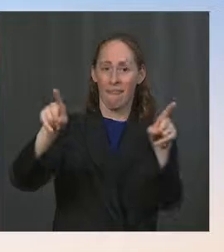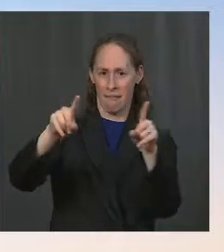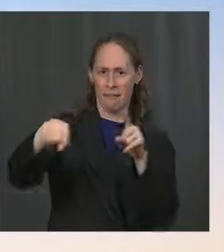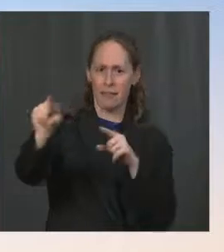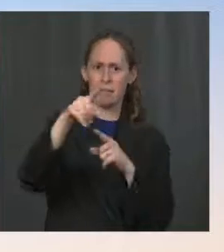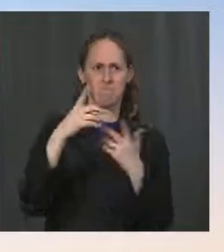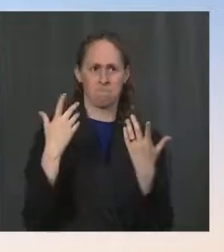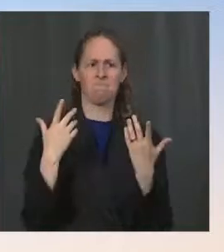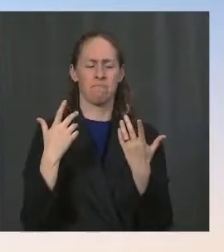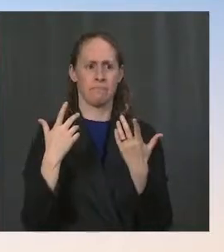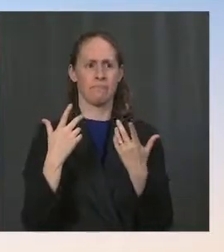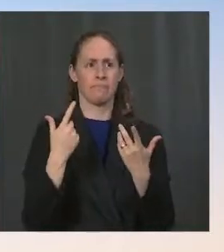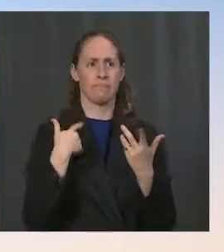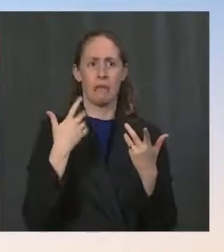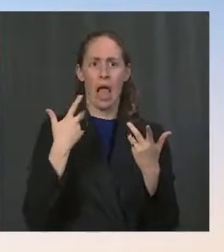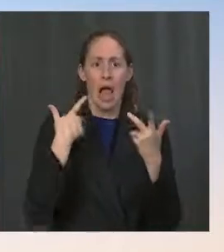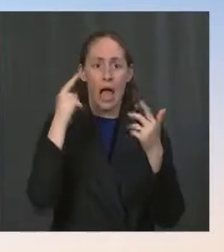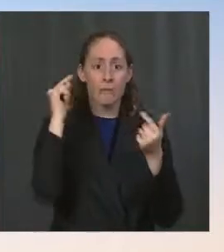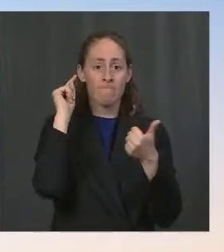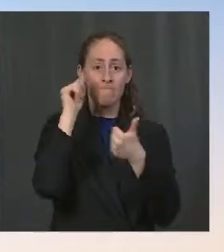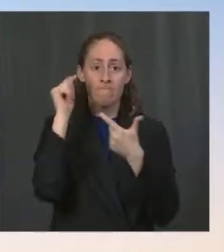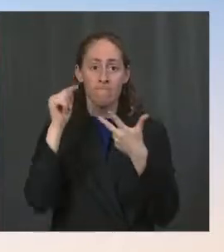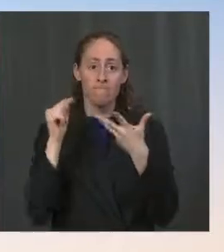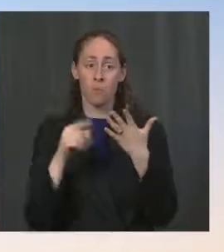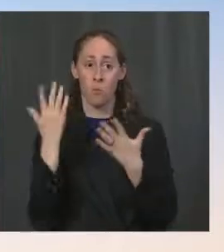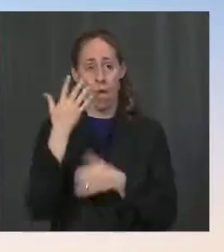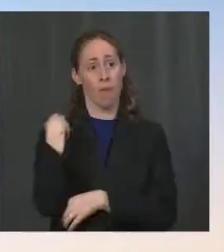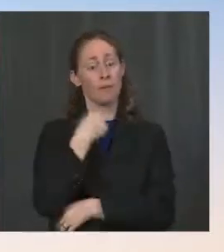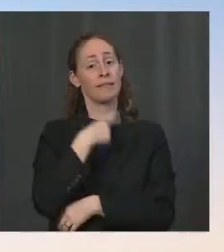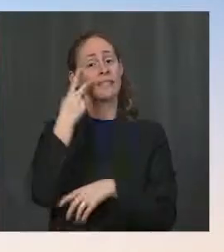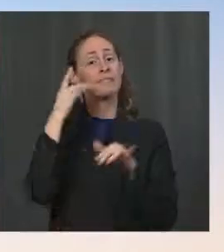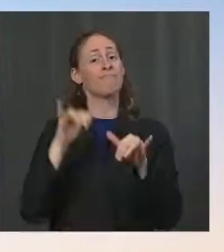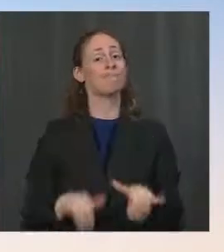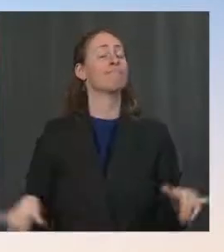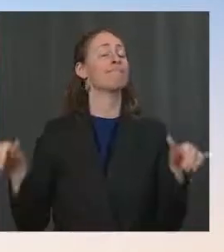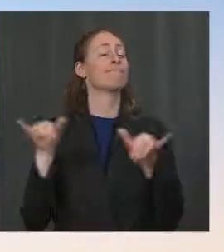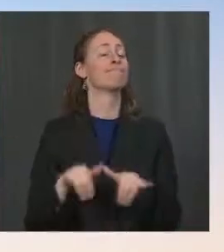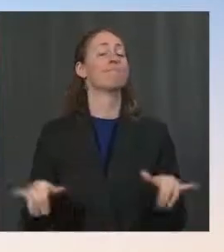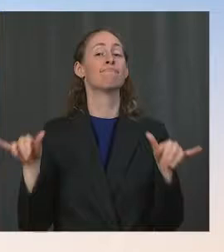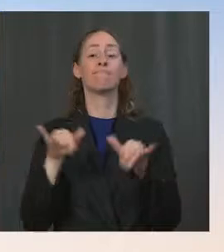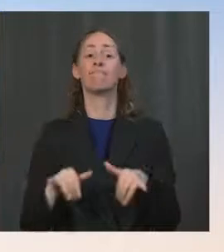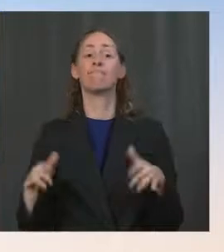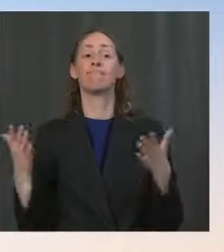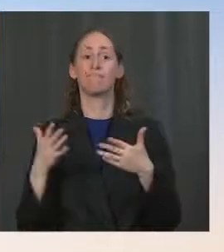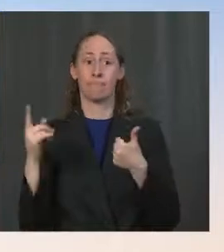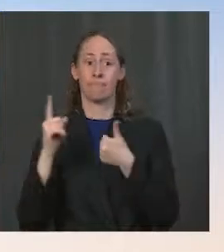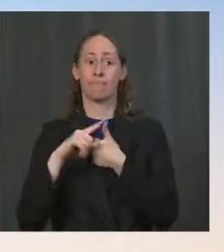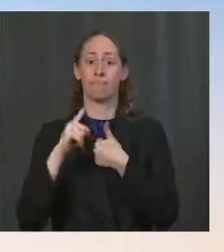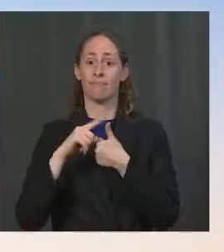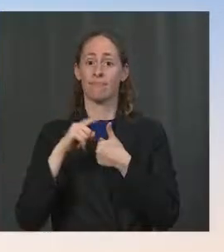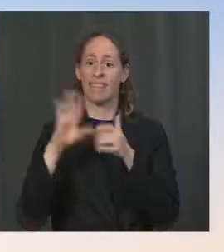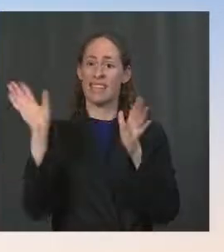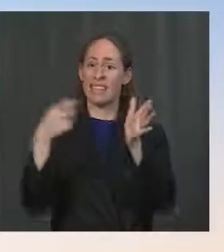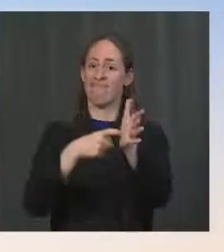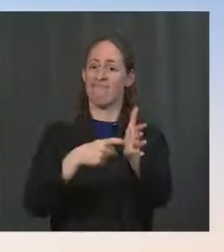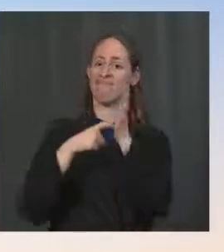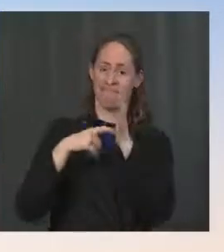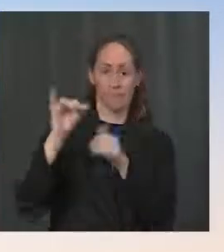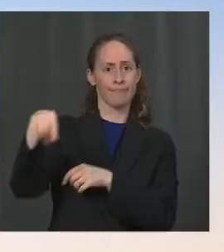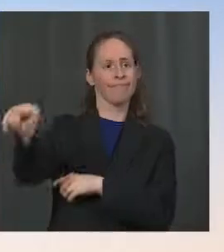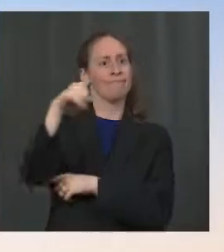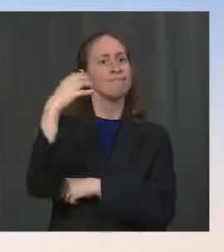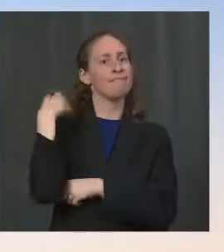down for you, but what we've seen consistently as the three factors are mandates that have been put in place by companies, private